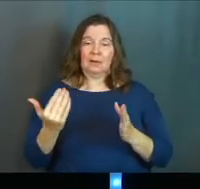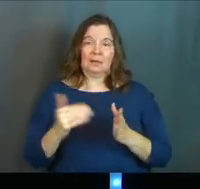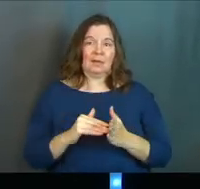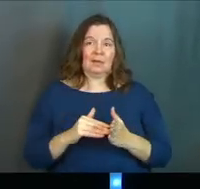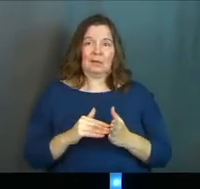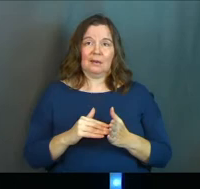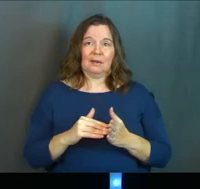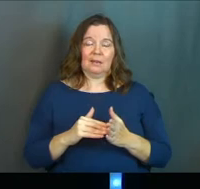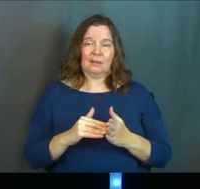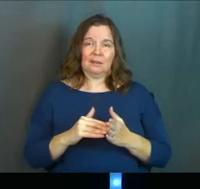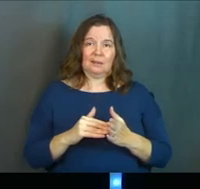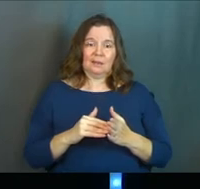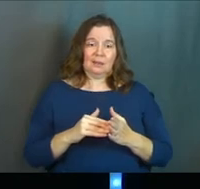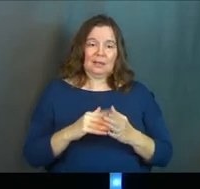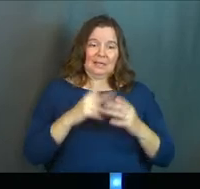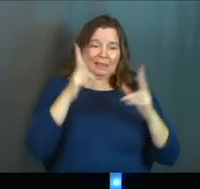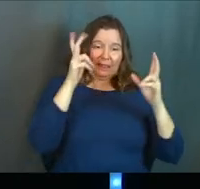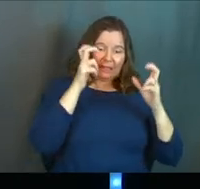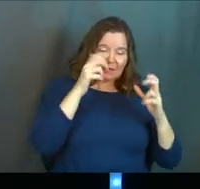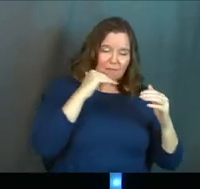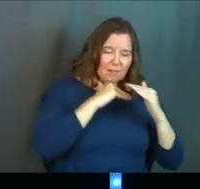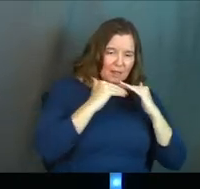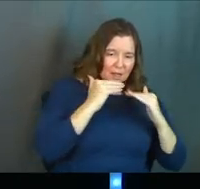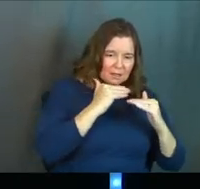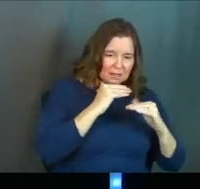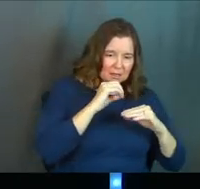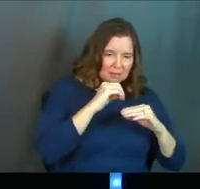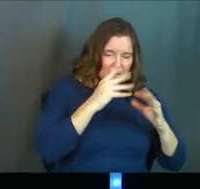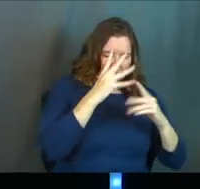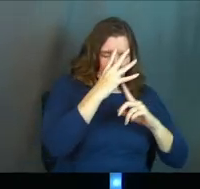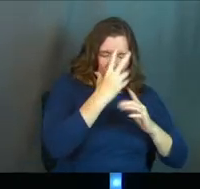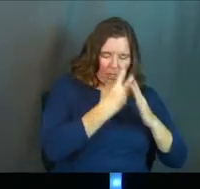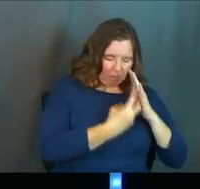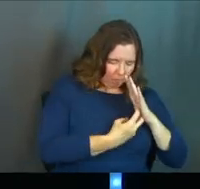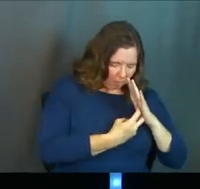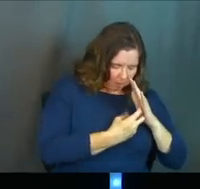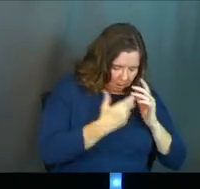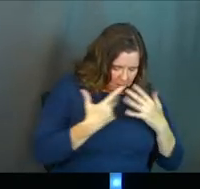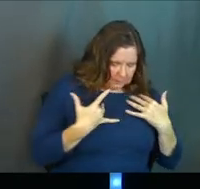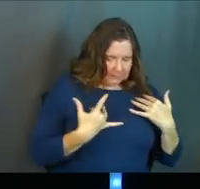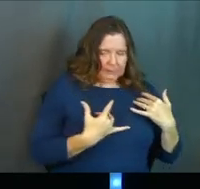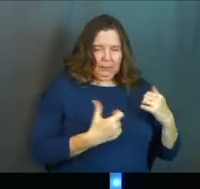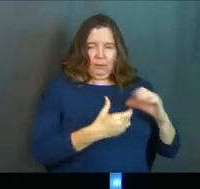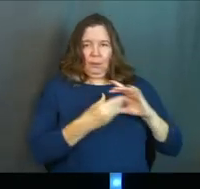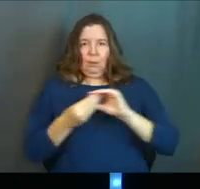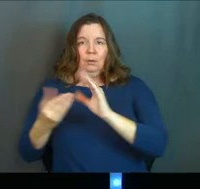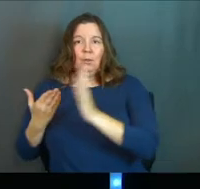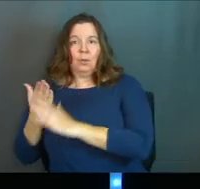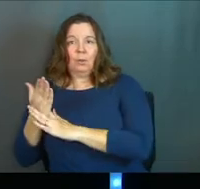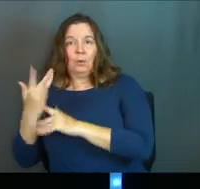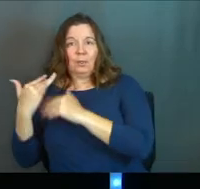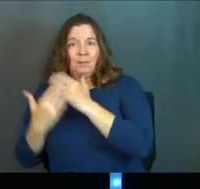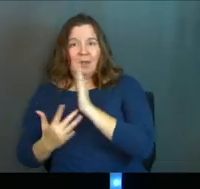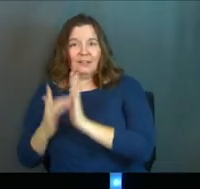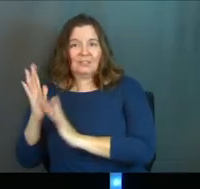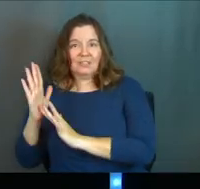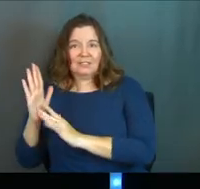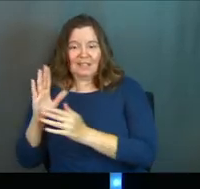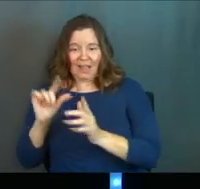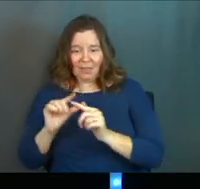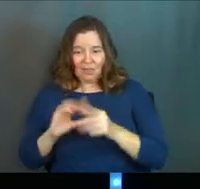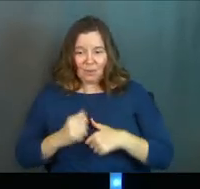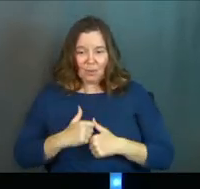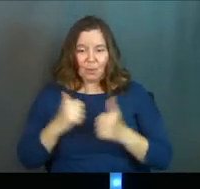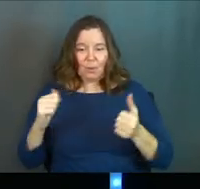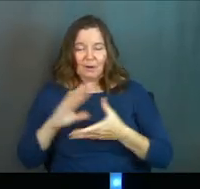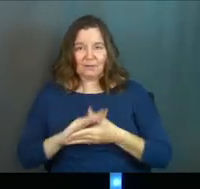Again, they overcame the evil one by the blood of the Lamb of Jesus and the word of their testimony. Do you see the power that's in it? Because